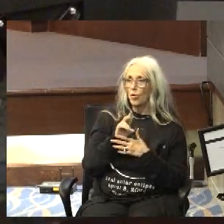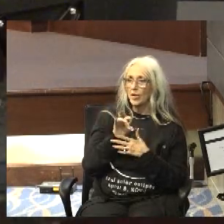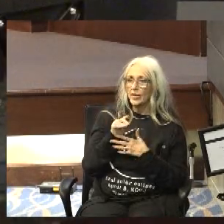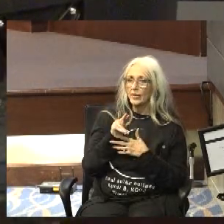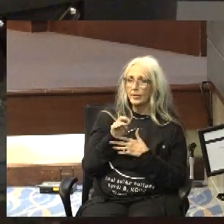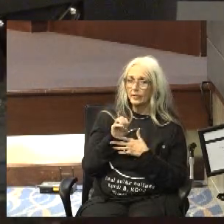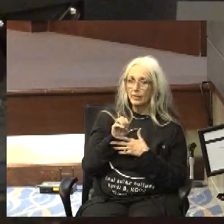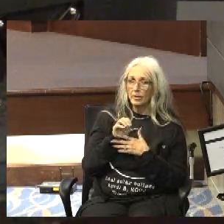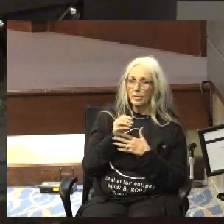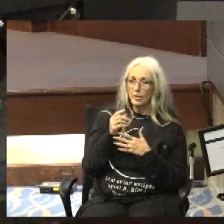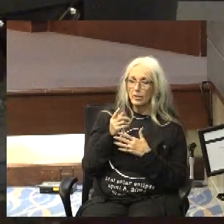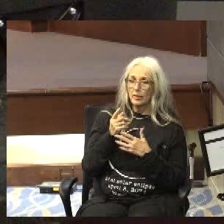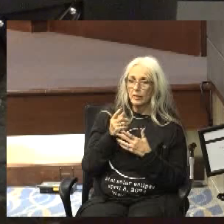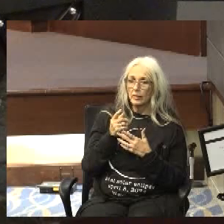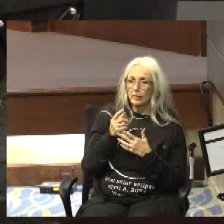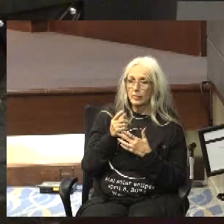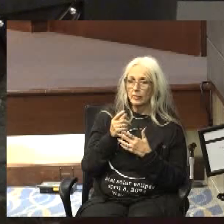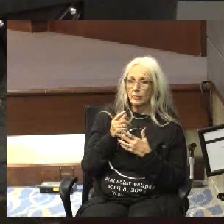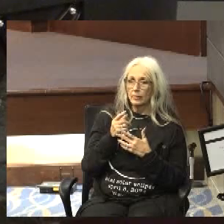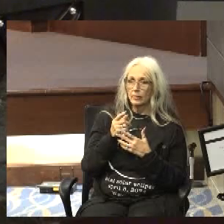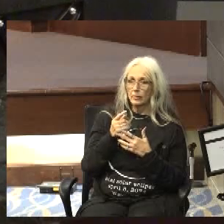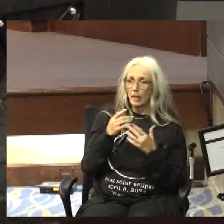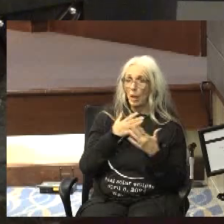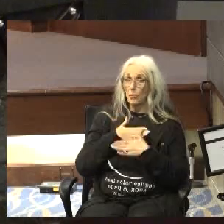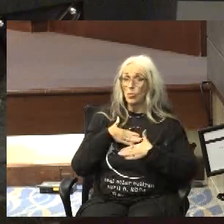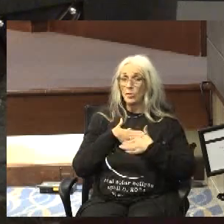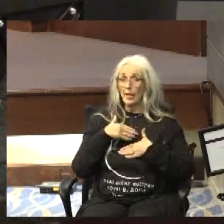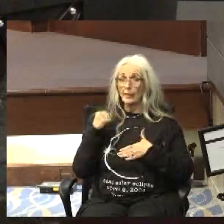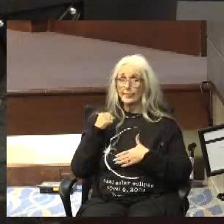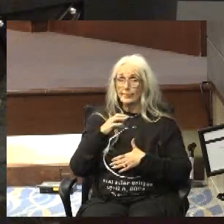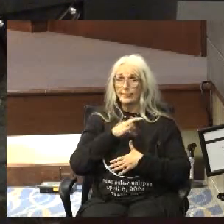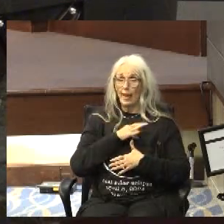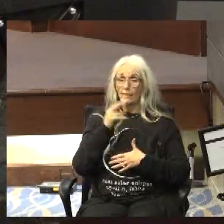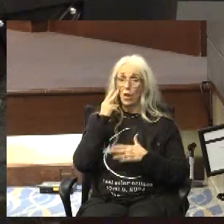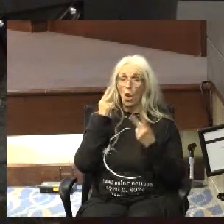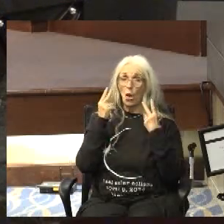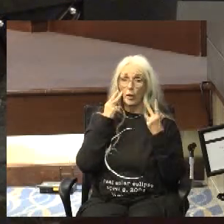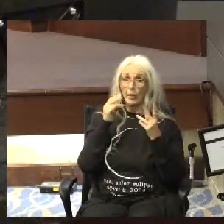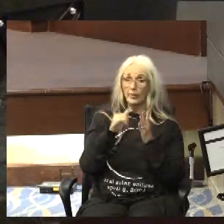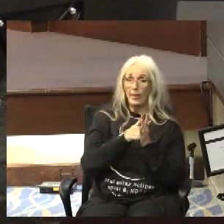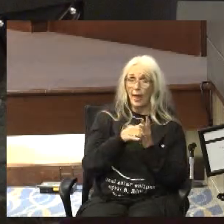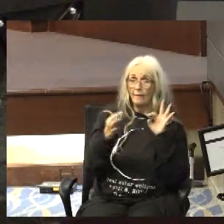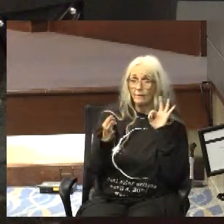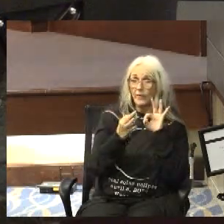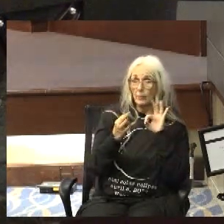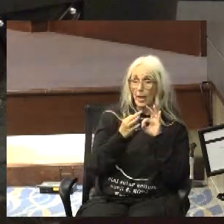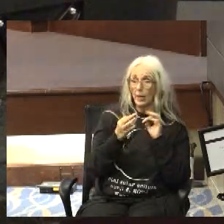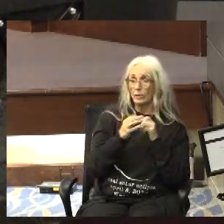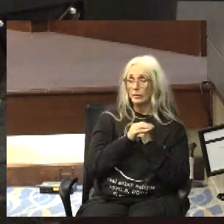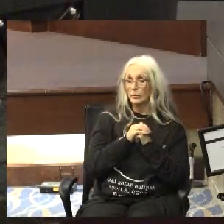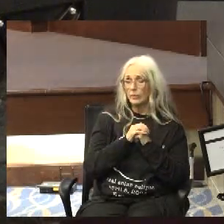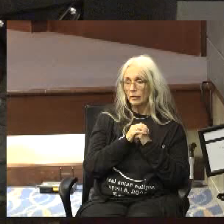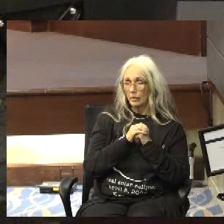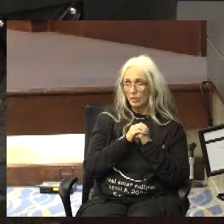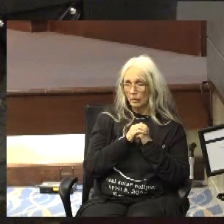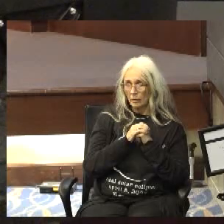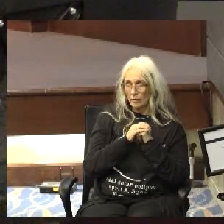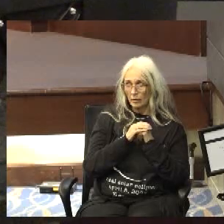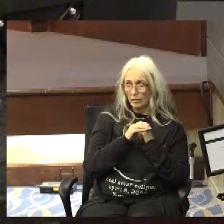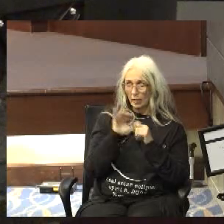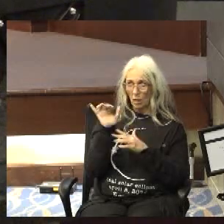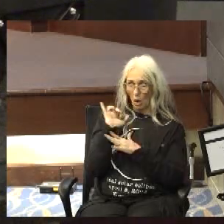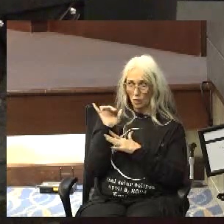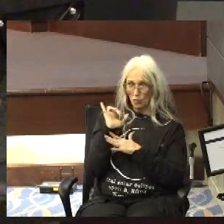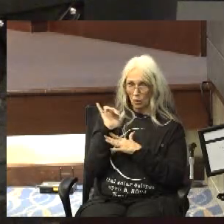Because let me back up. I appreciate staff kind of looking at this and getting feedback from maybe each of us and